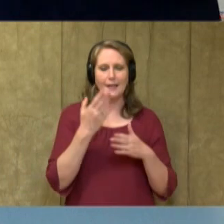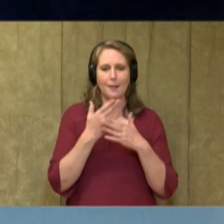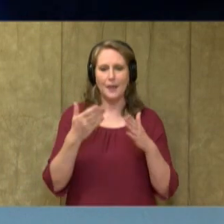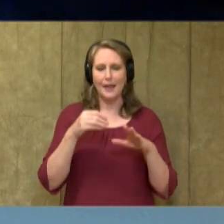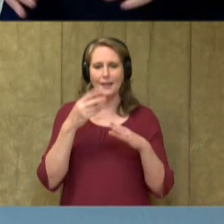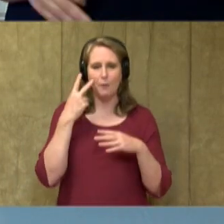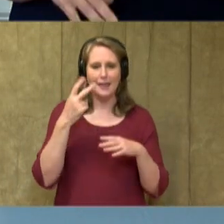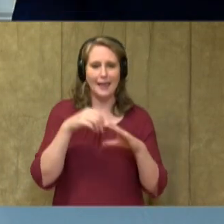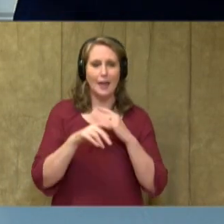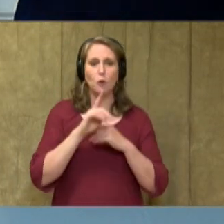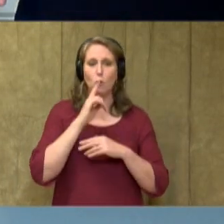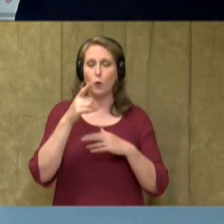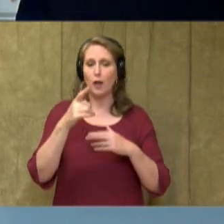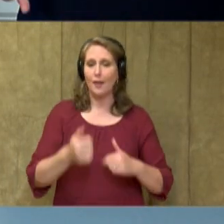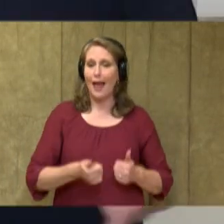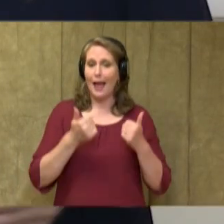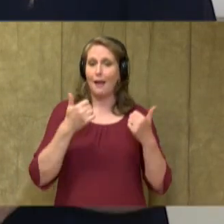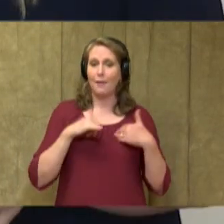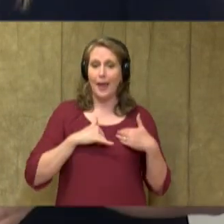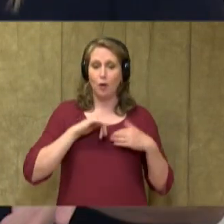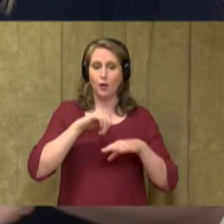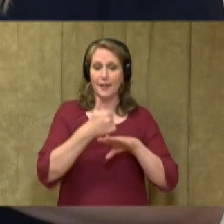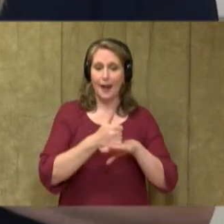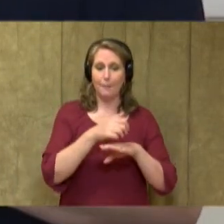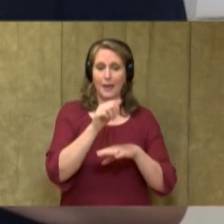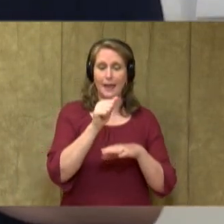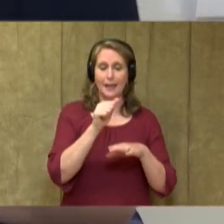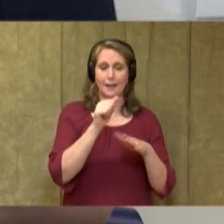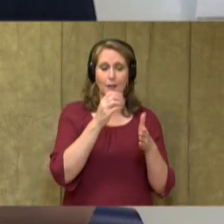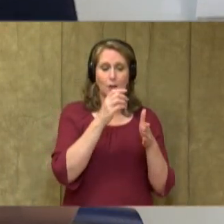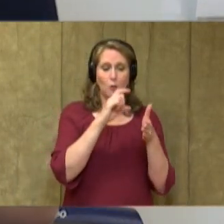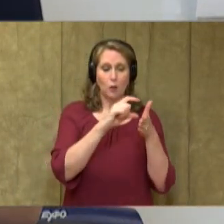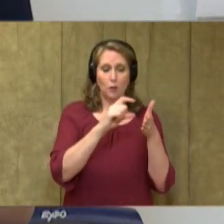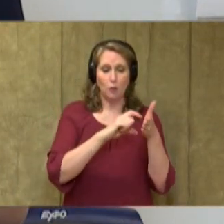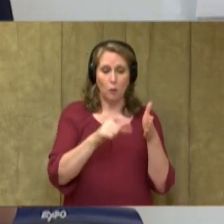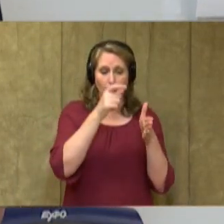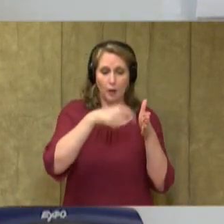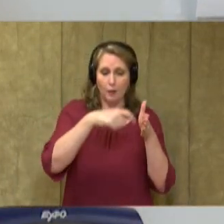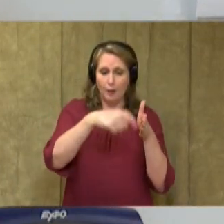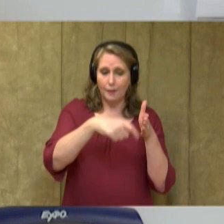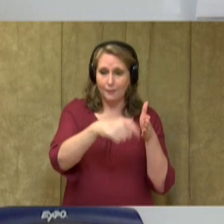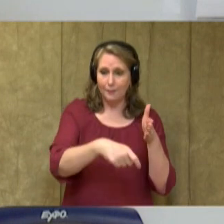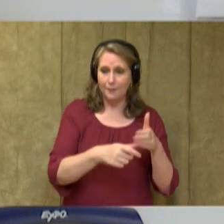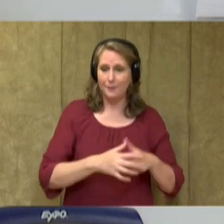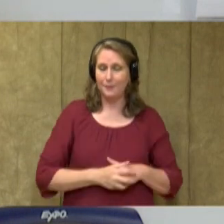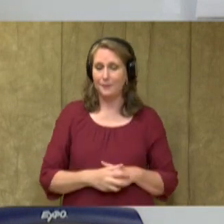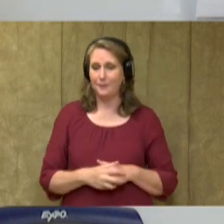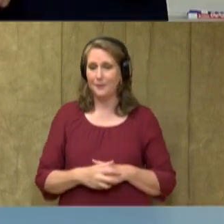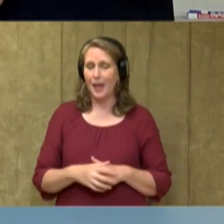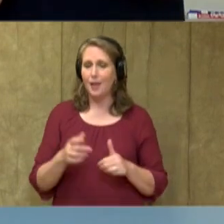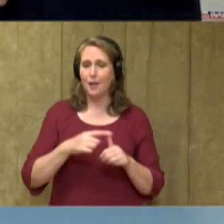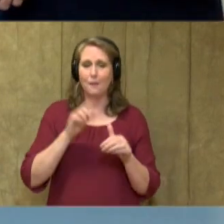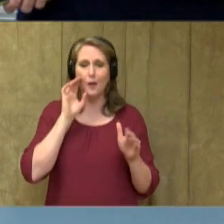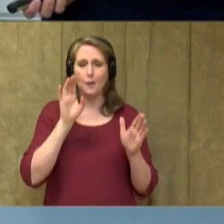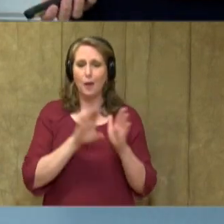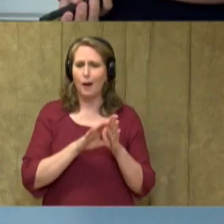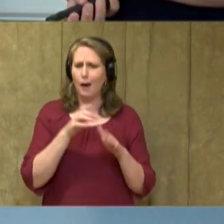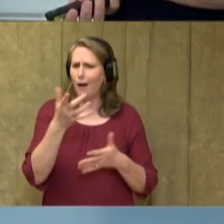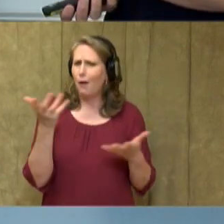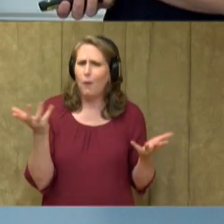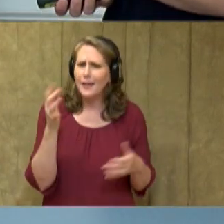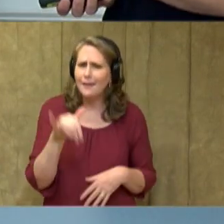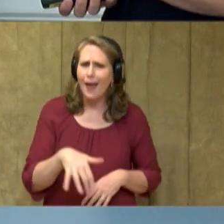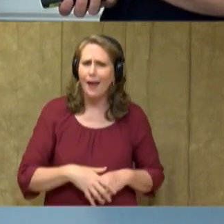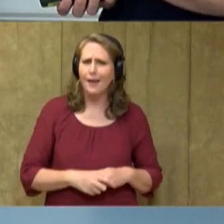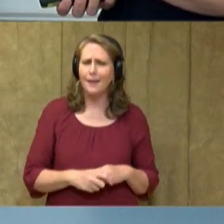see in real life that are in arrays. So right now, let's look at this first picture. What is this a picture of?